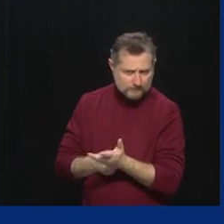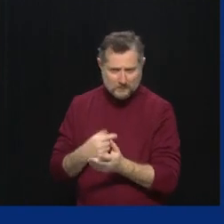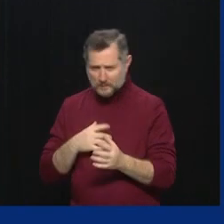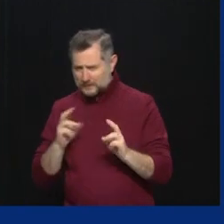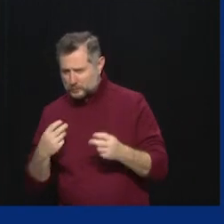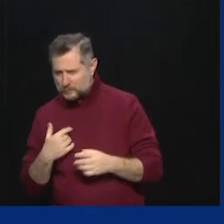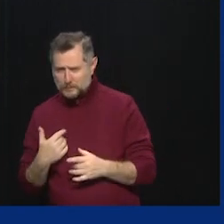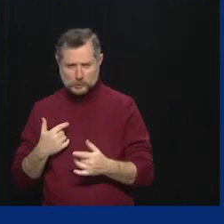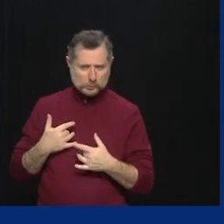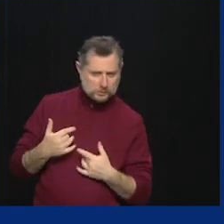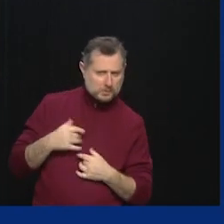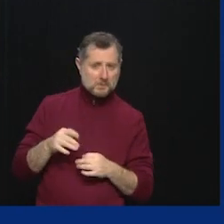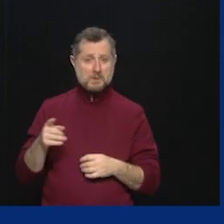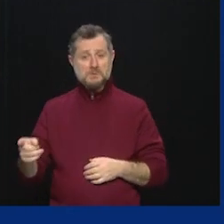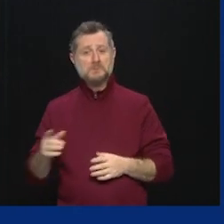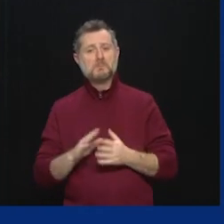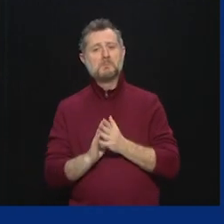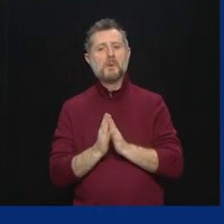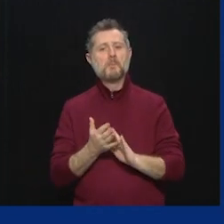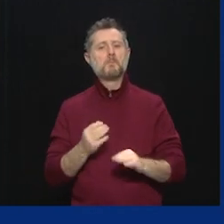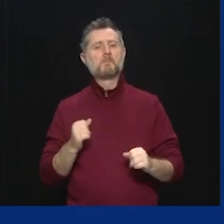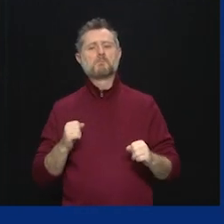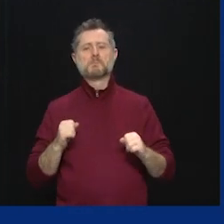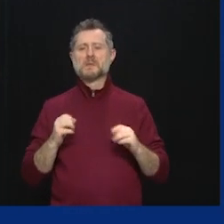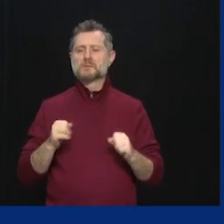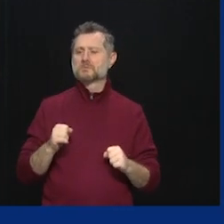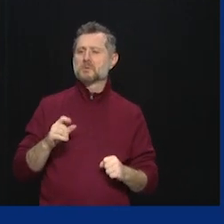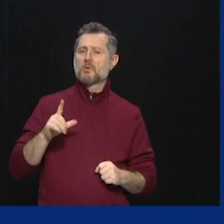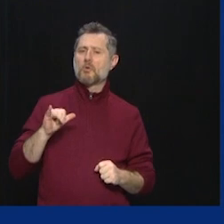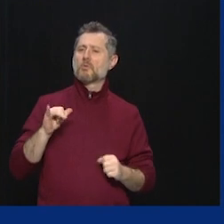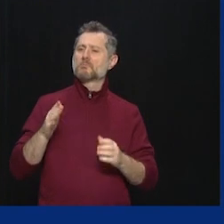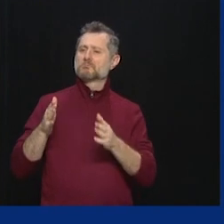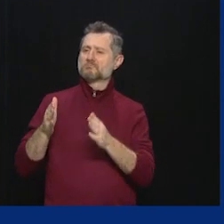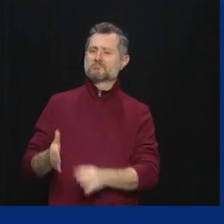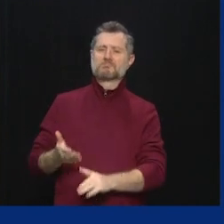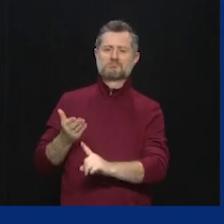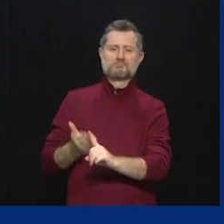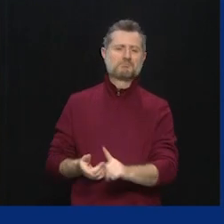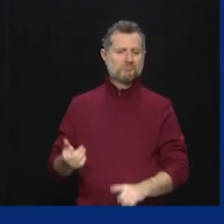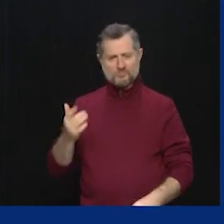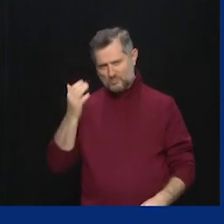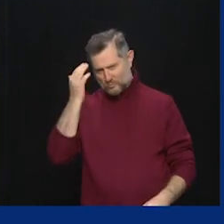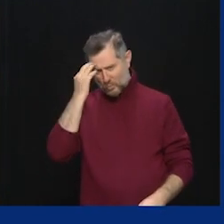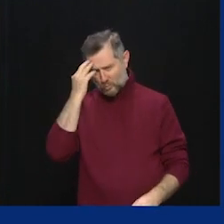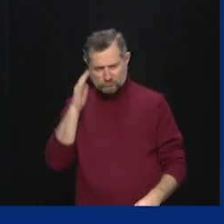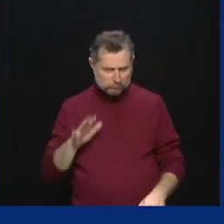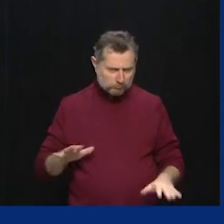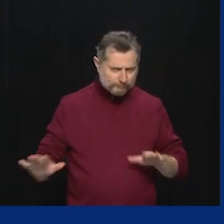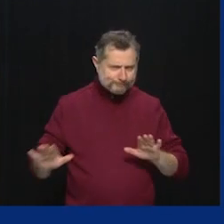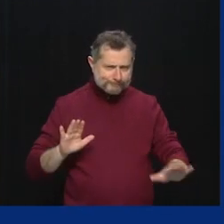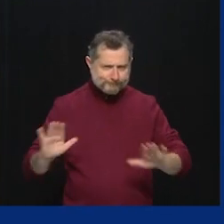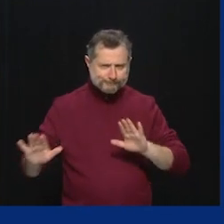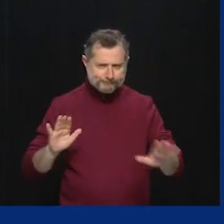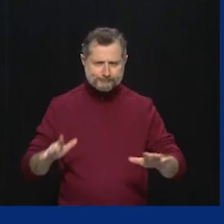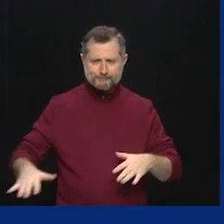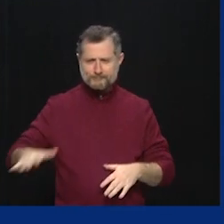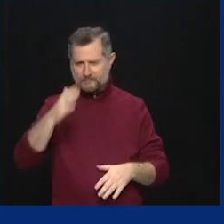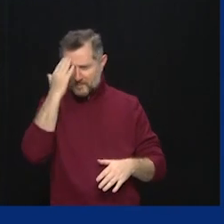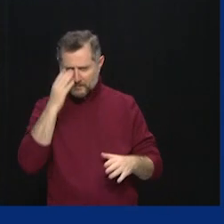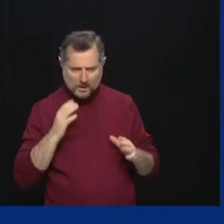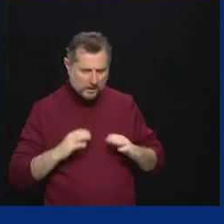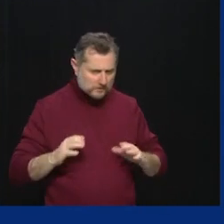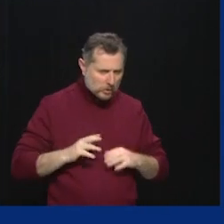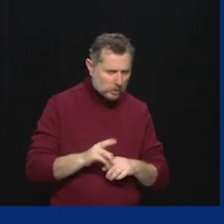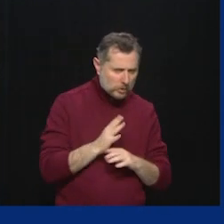an amazing Long Islander. He knows this region better than most Long Islanders, and he knows his customer and fan base,